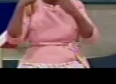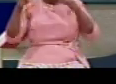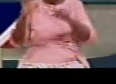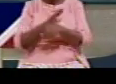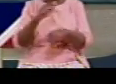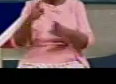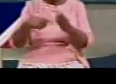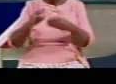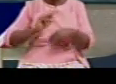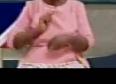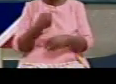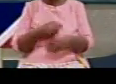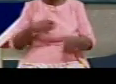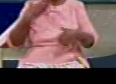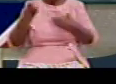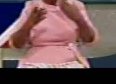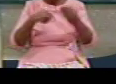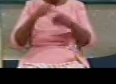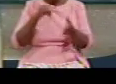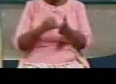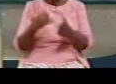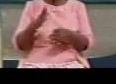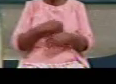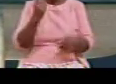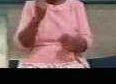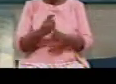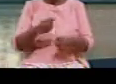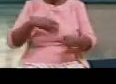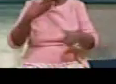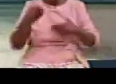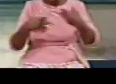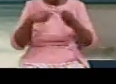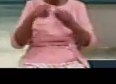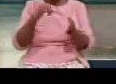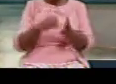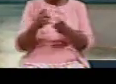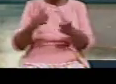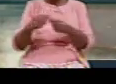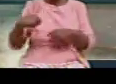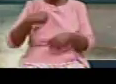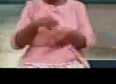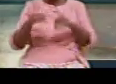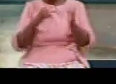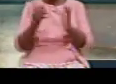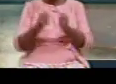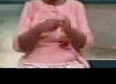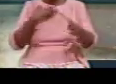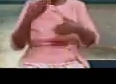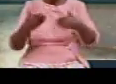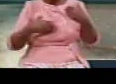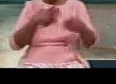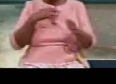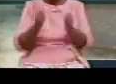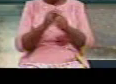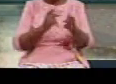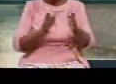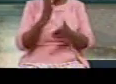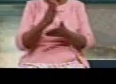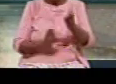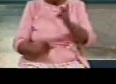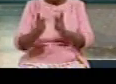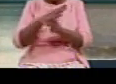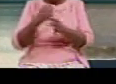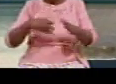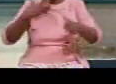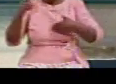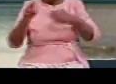delighted about it, excited about it, and we do it with joy and with some kind of cheerfulness. And